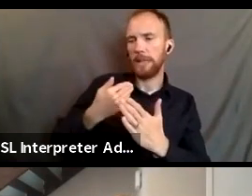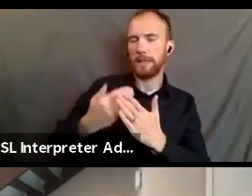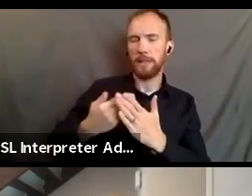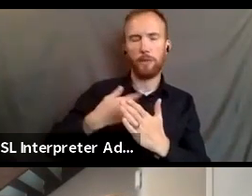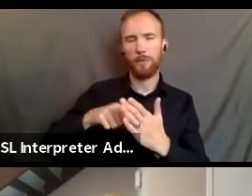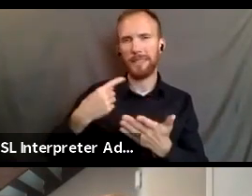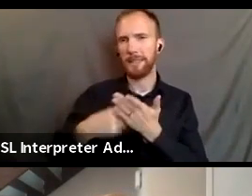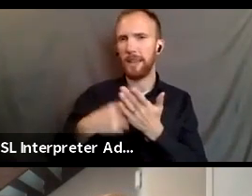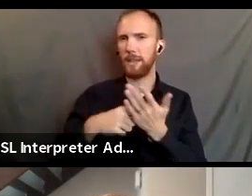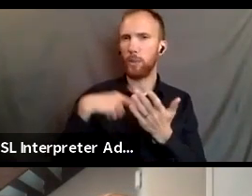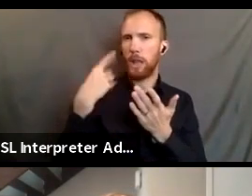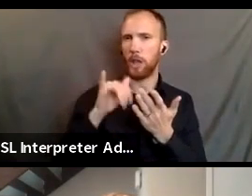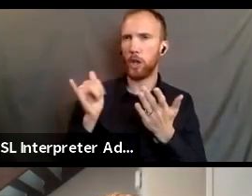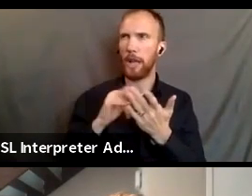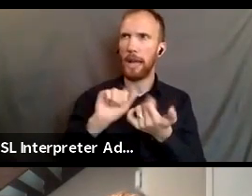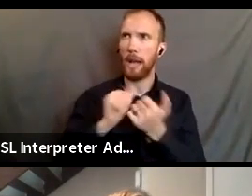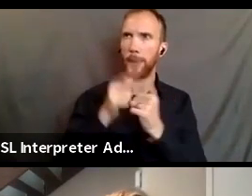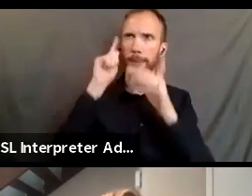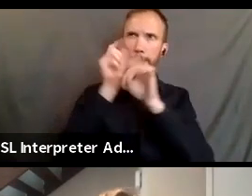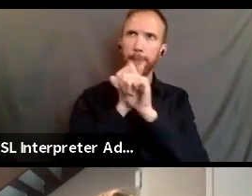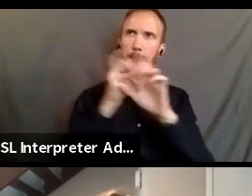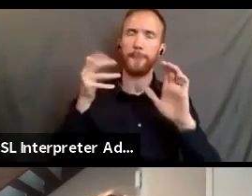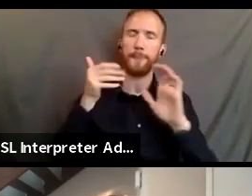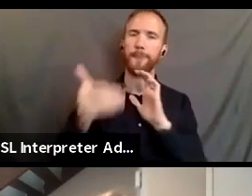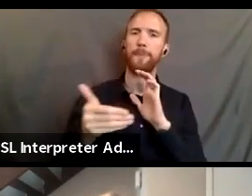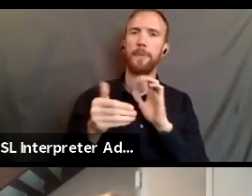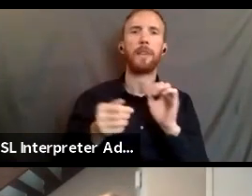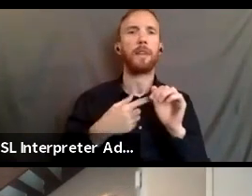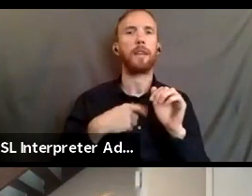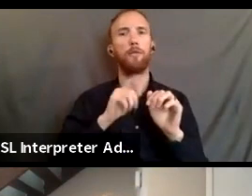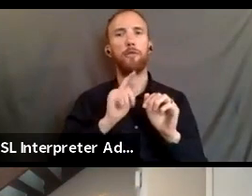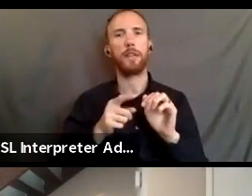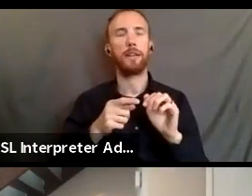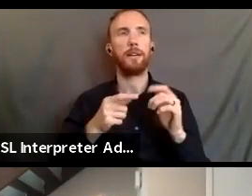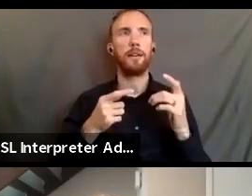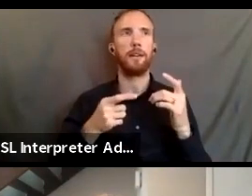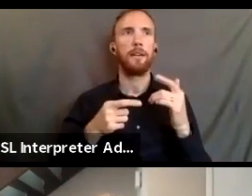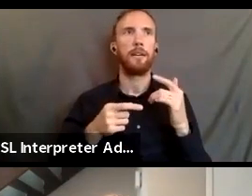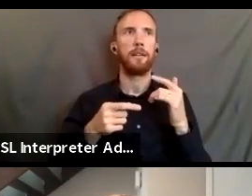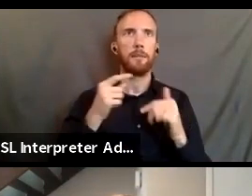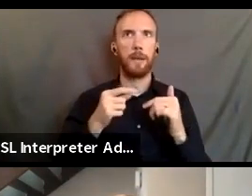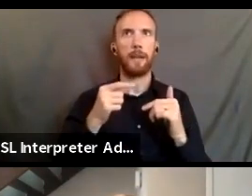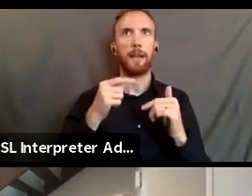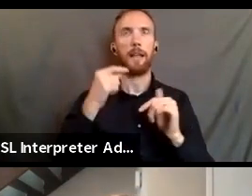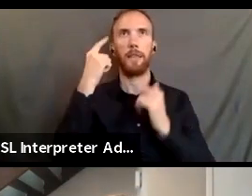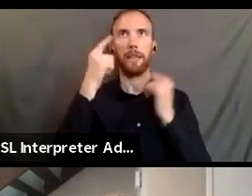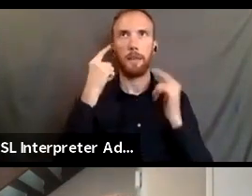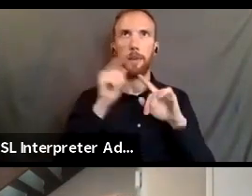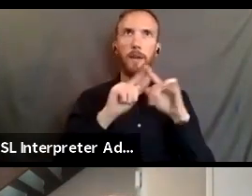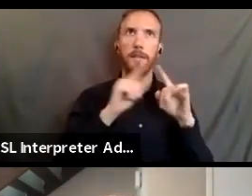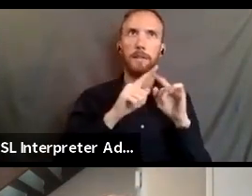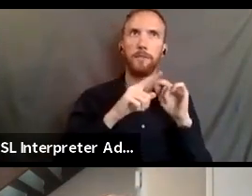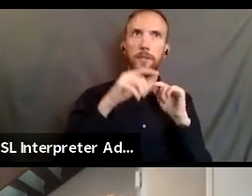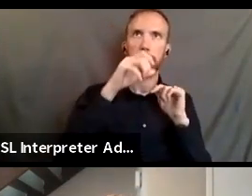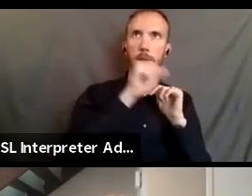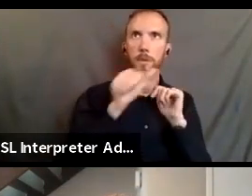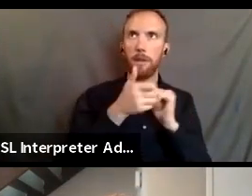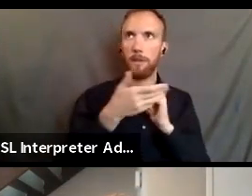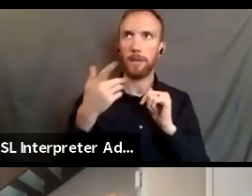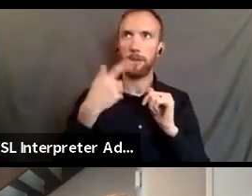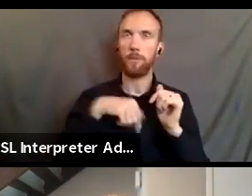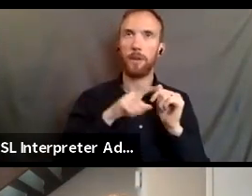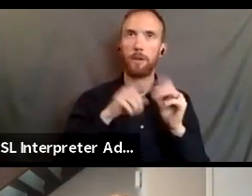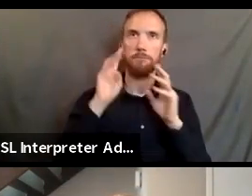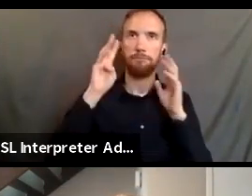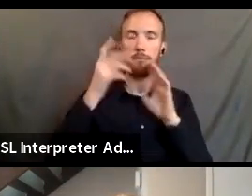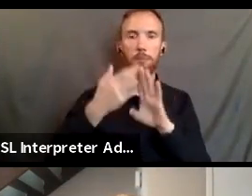going forward um and you know revisiting the recommendations and assumptions that we made in the working group report and so we